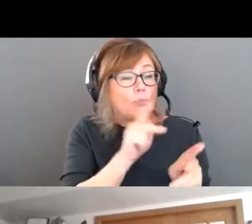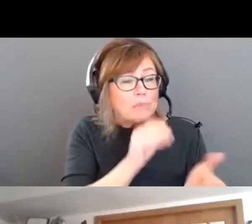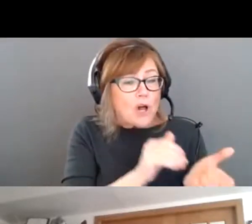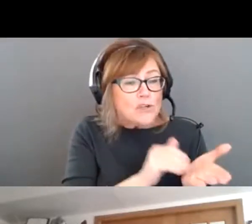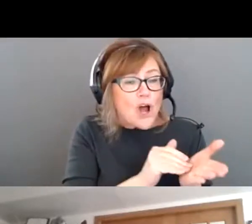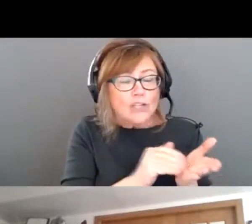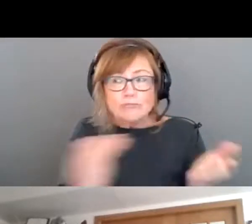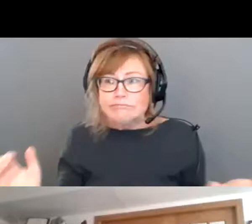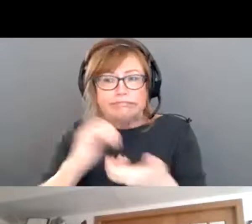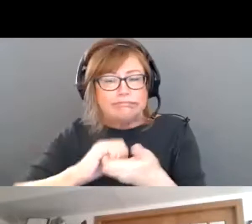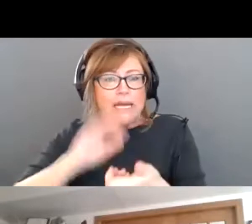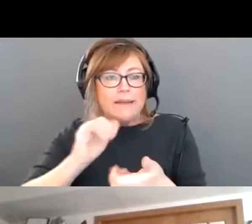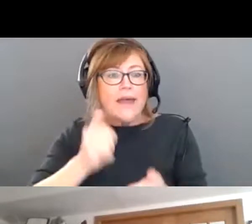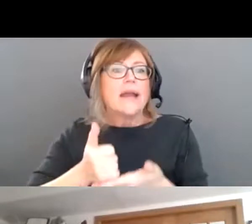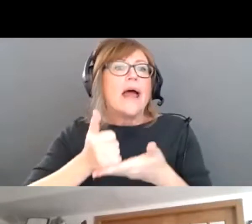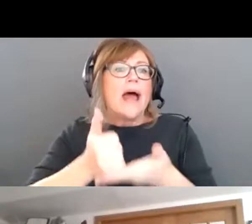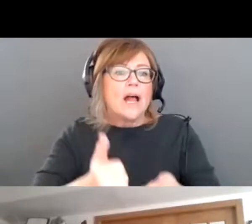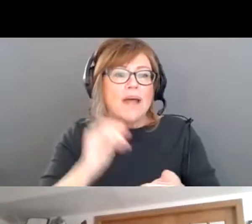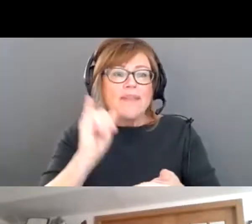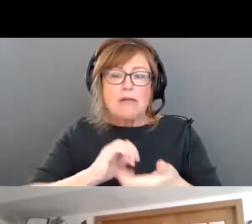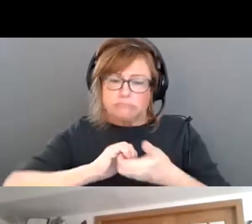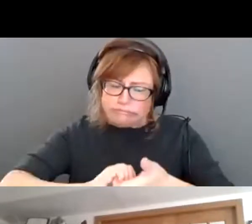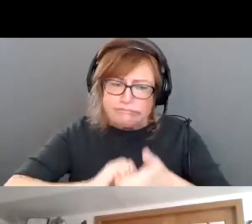quite helpful and needs to continue.